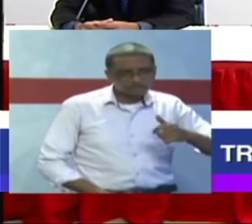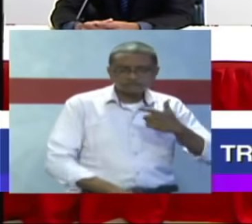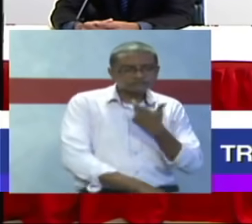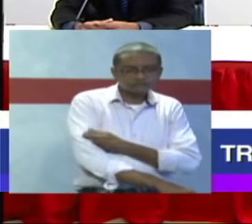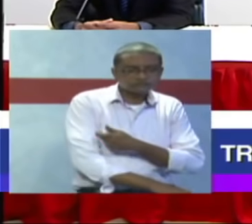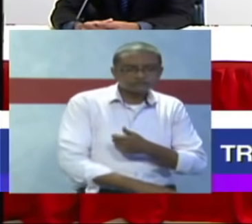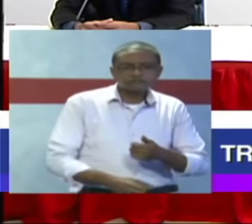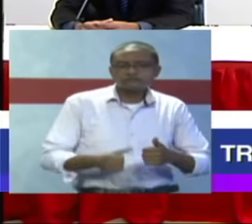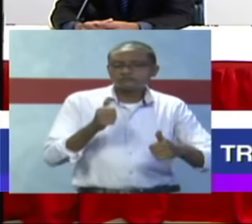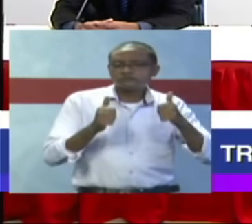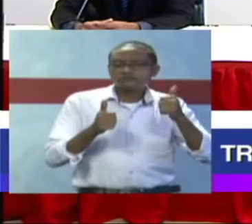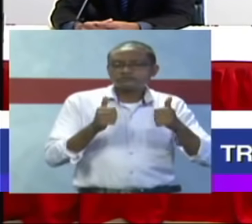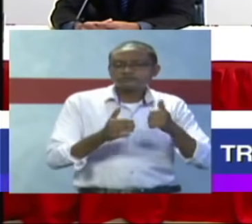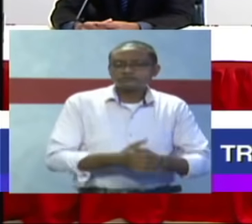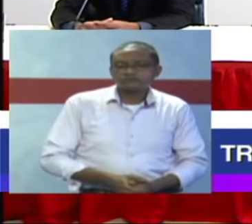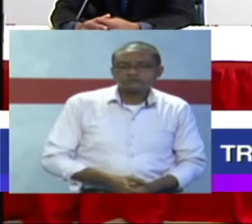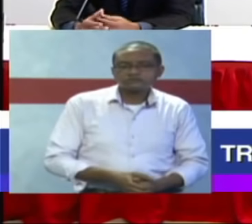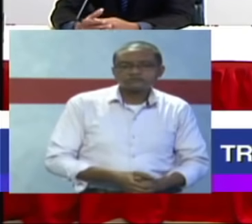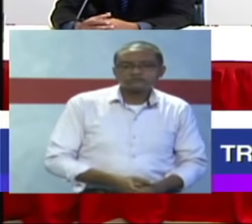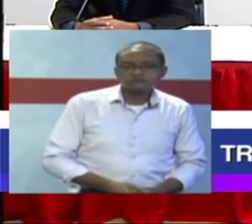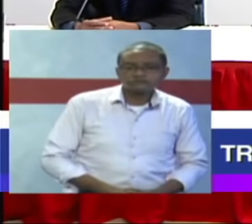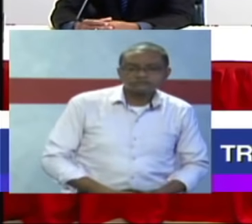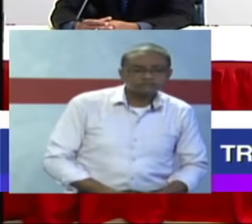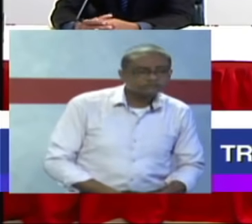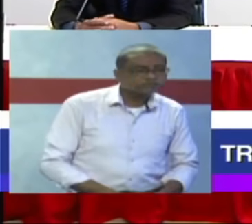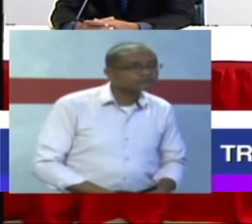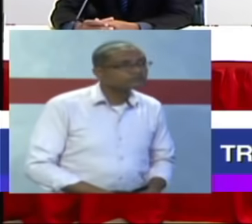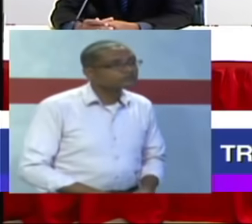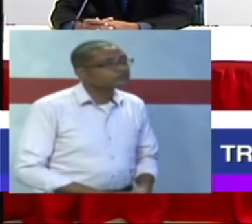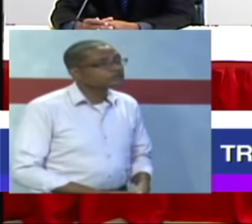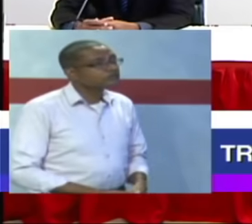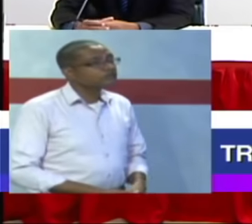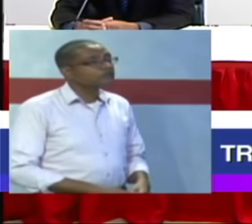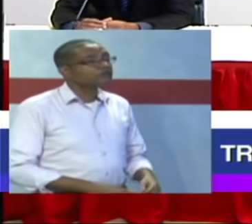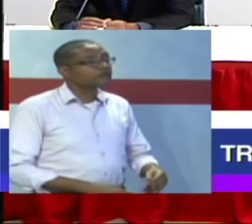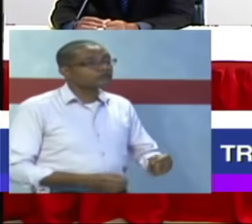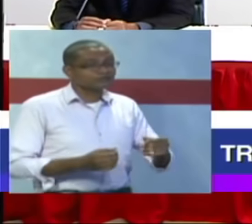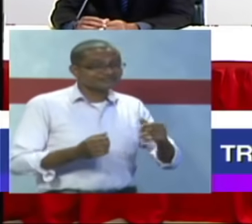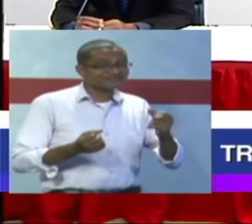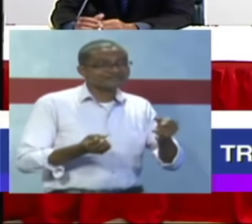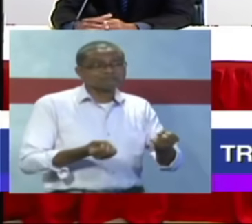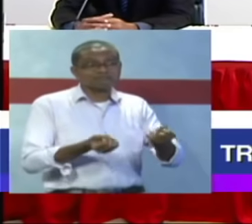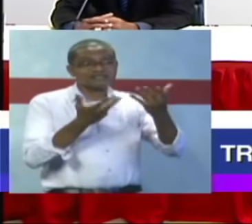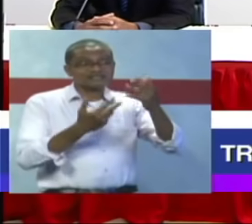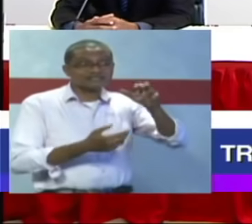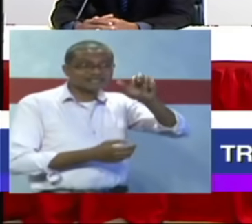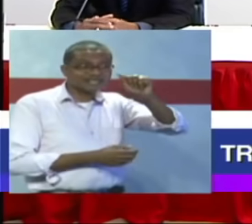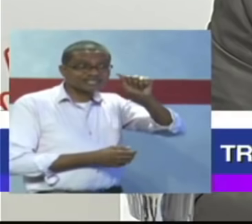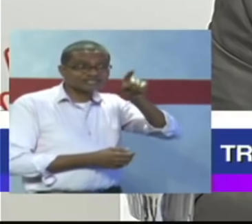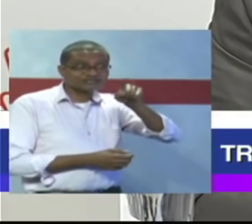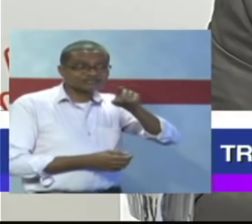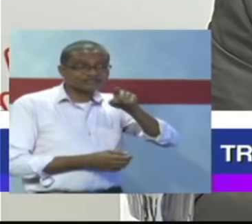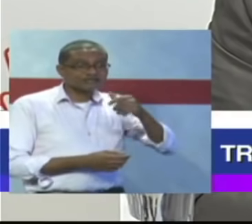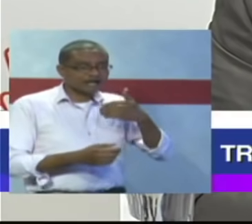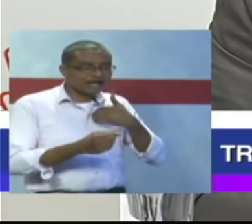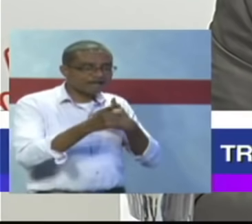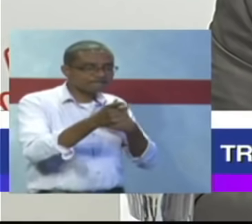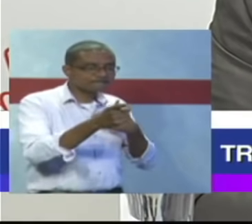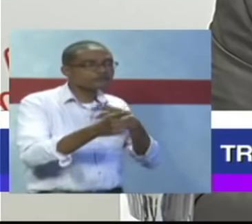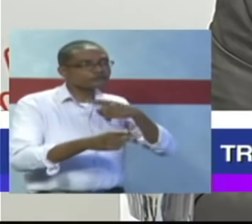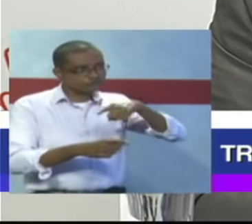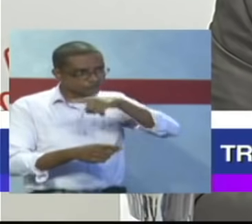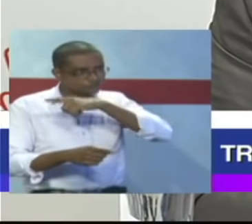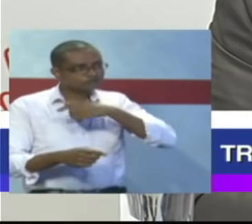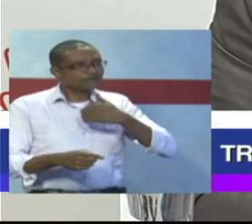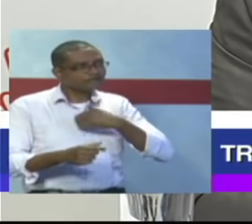Okay, now a lot of the AstraZeneca that is currently on hand is reserved to those who had a first dose and are